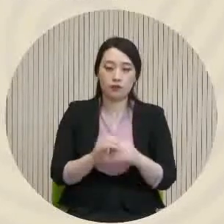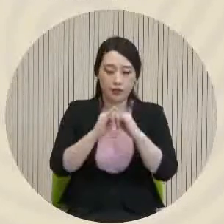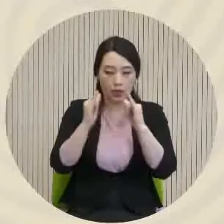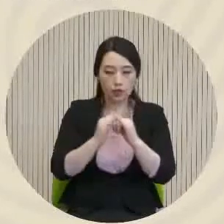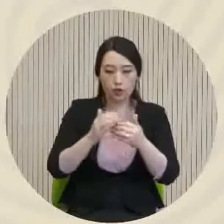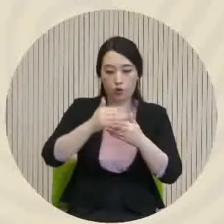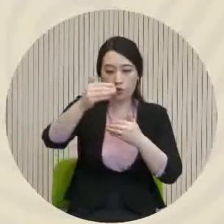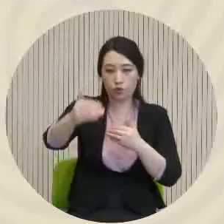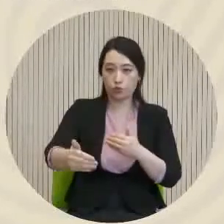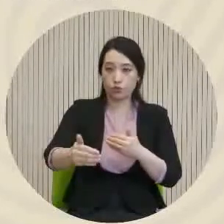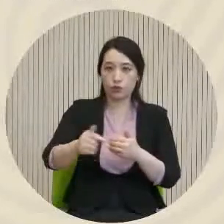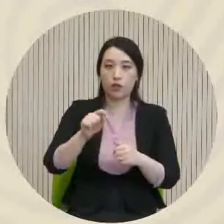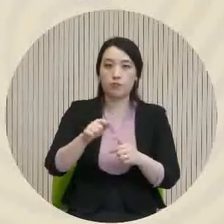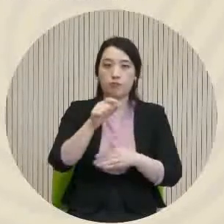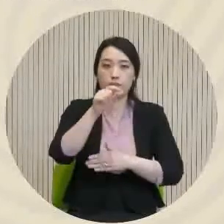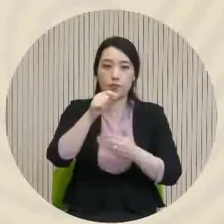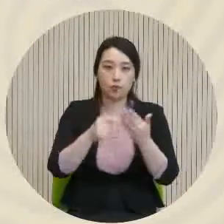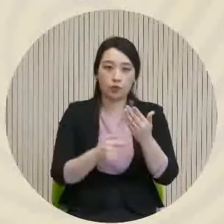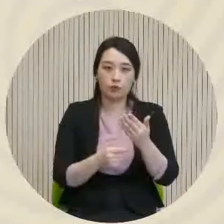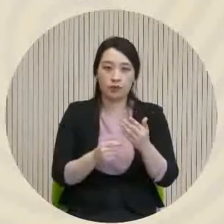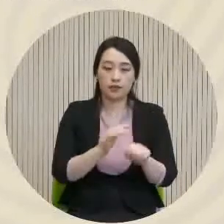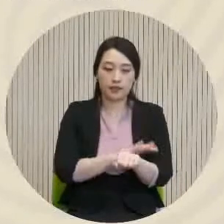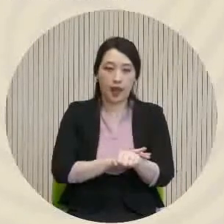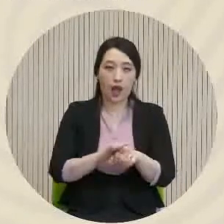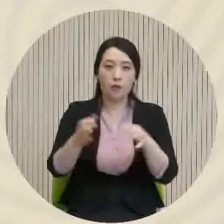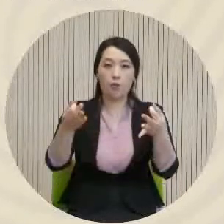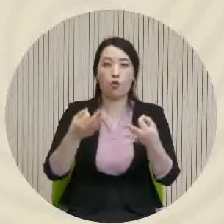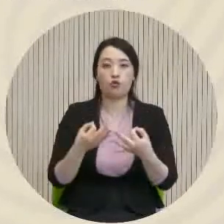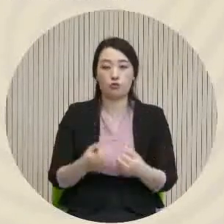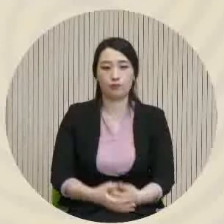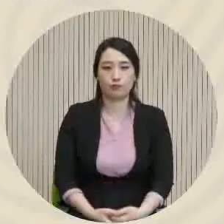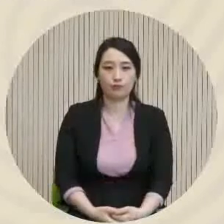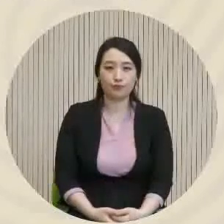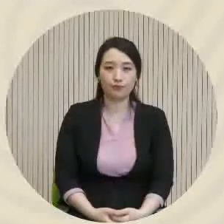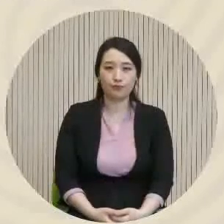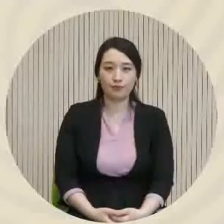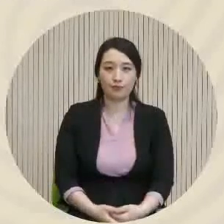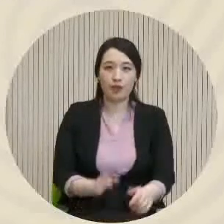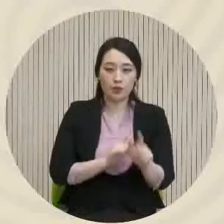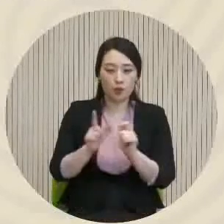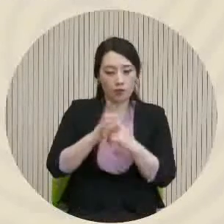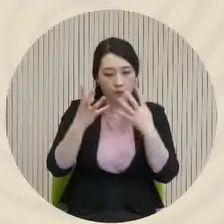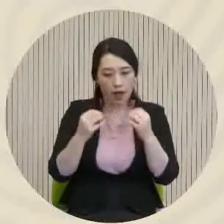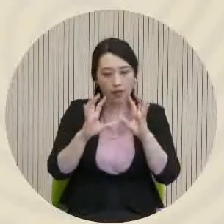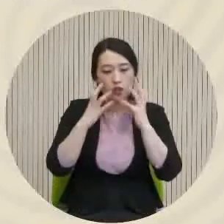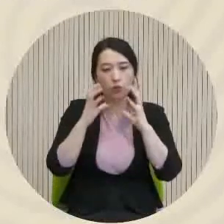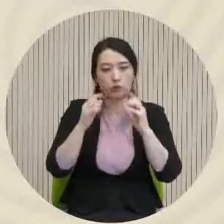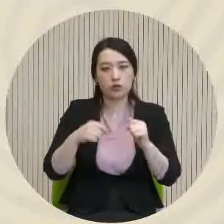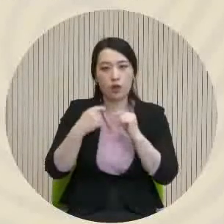very important. And this project shows the importance of that.